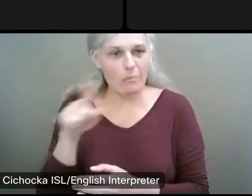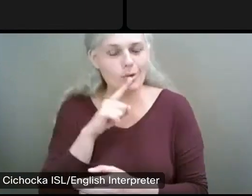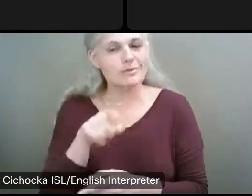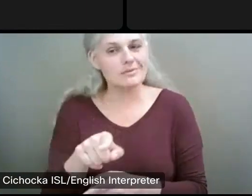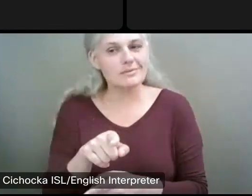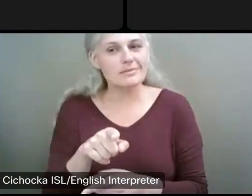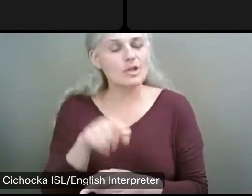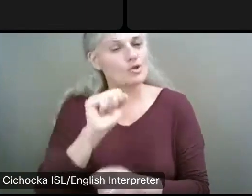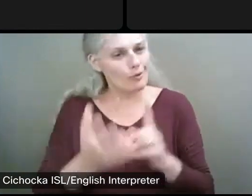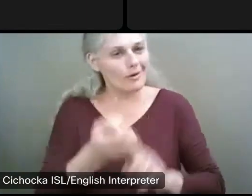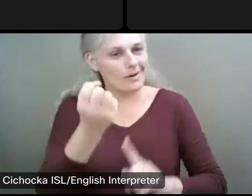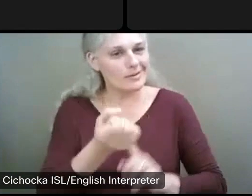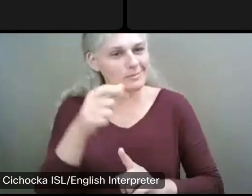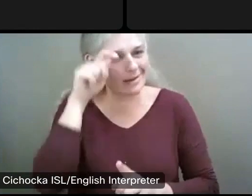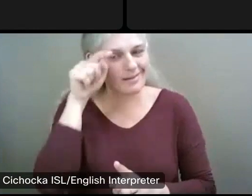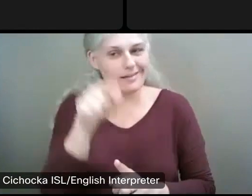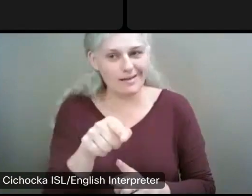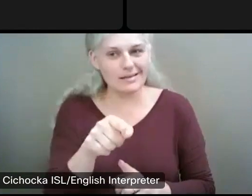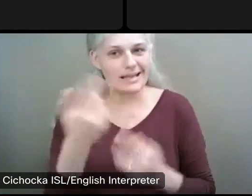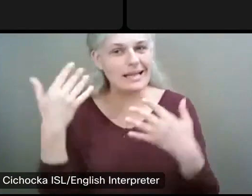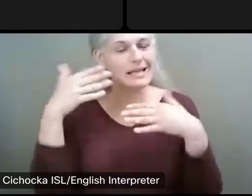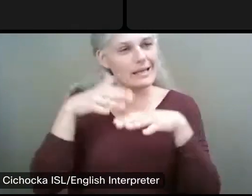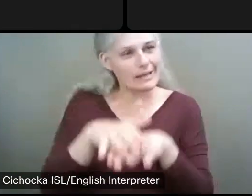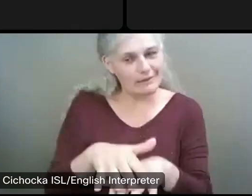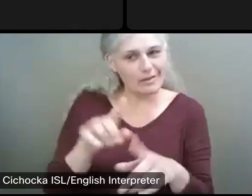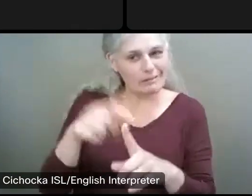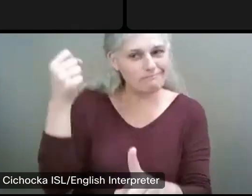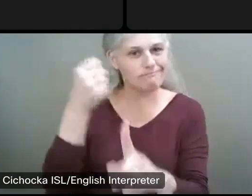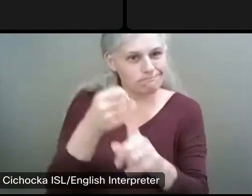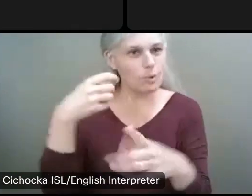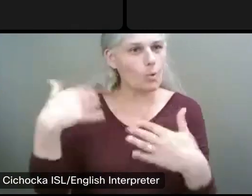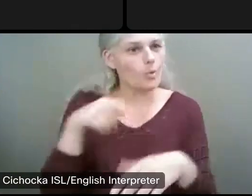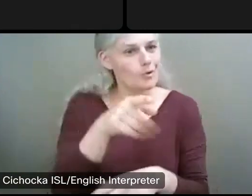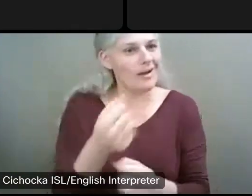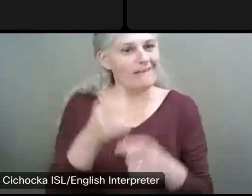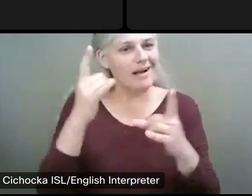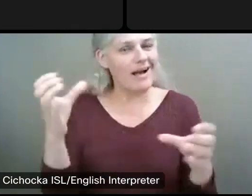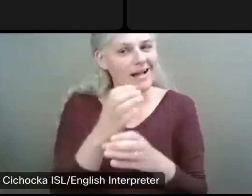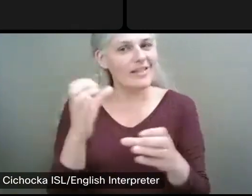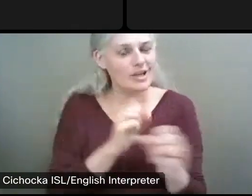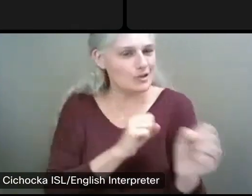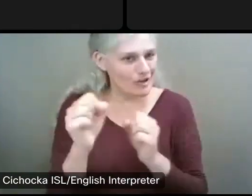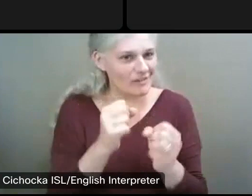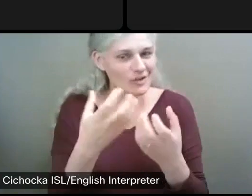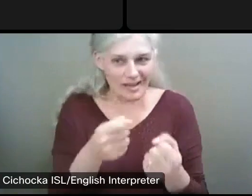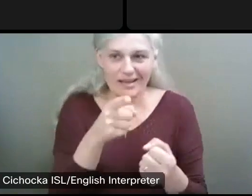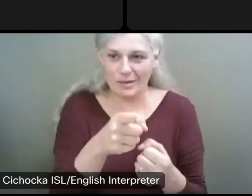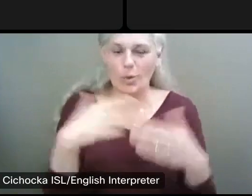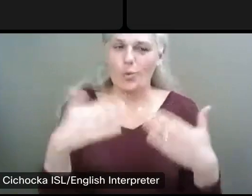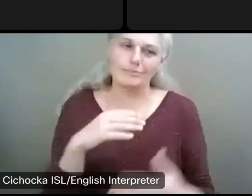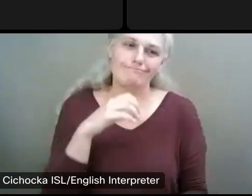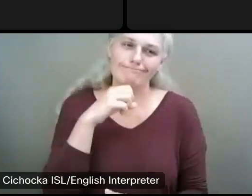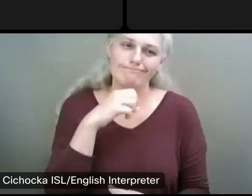apart from all your achievements, I think the influence and impact that you're actually having on the healthcare service is quite